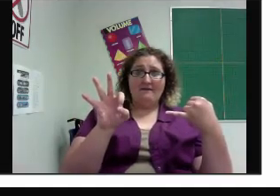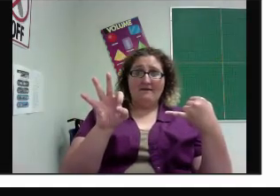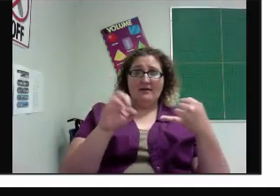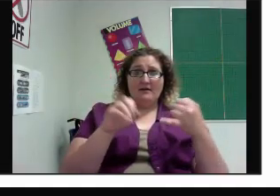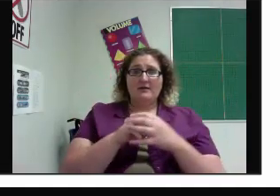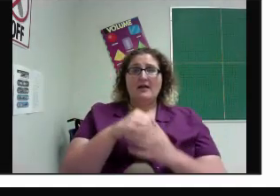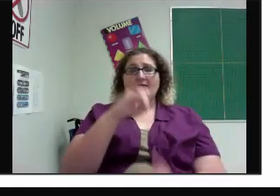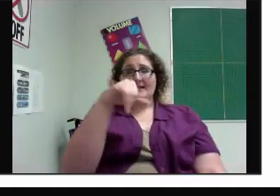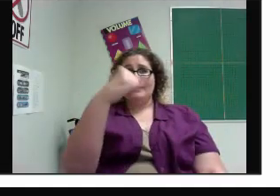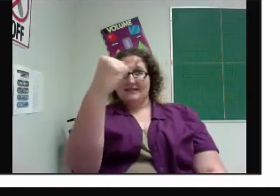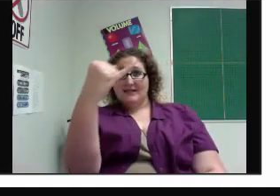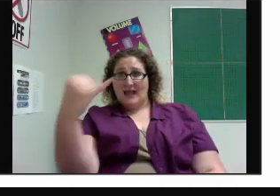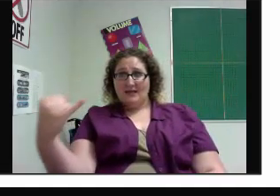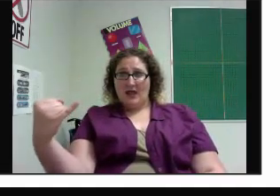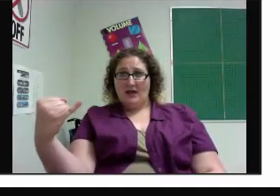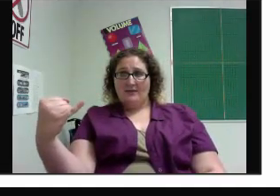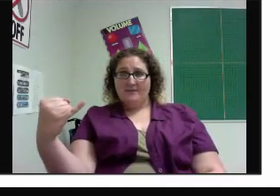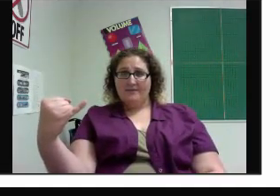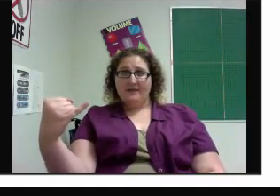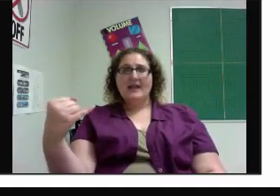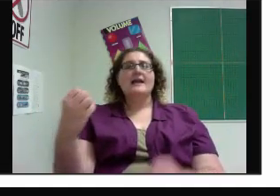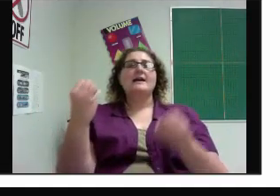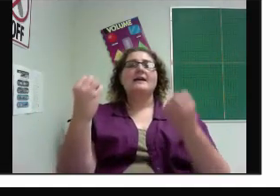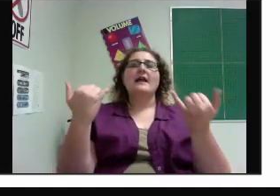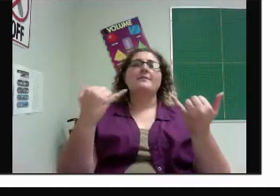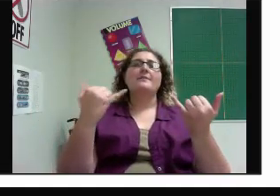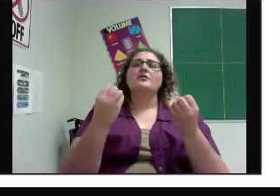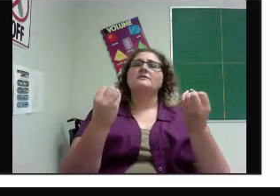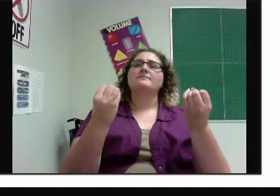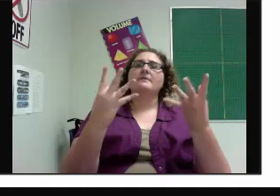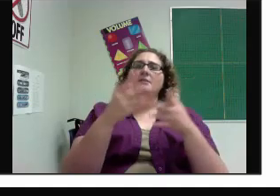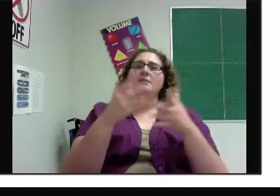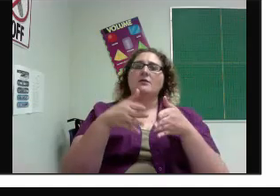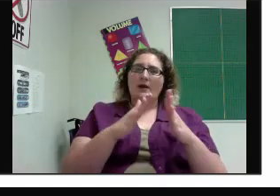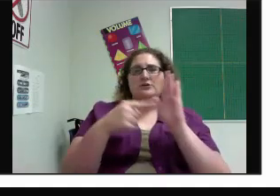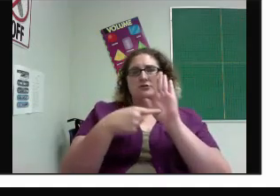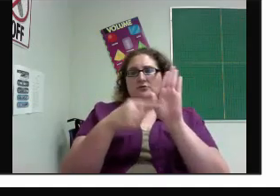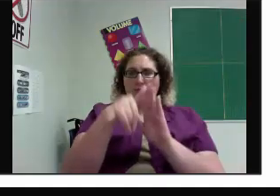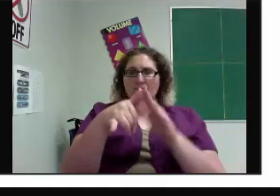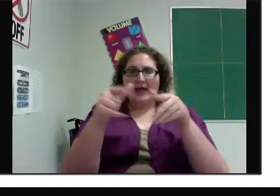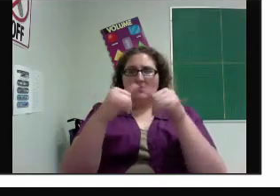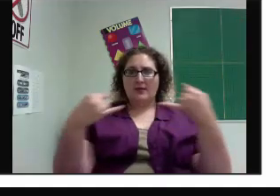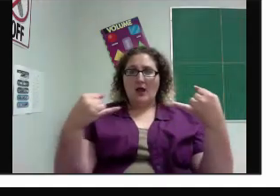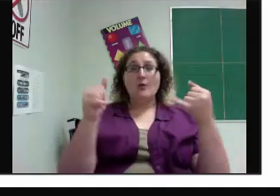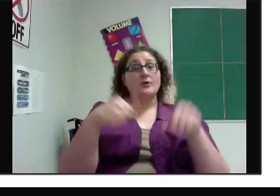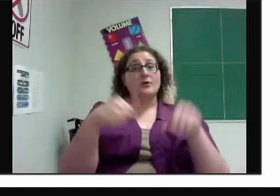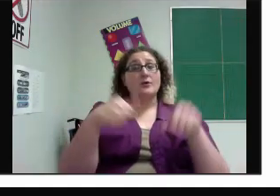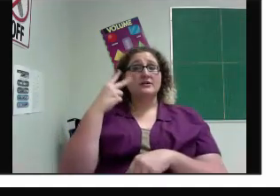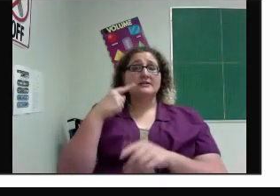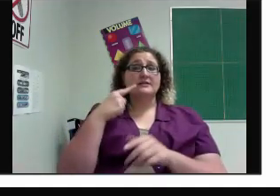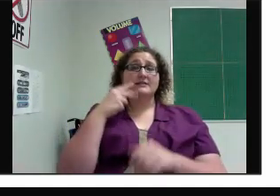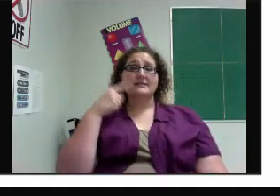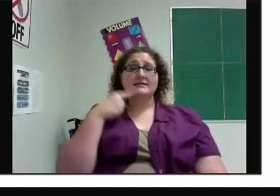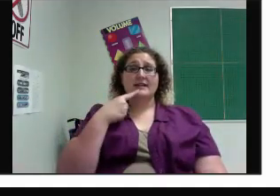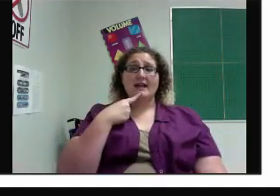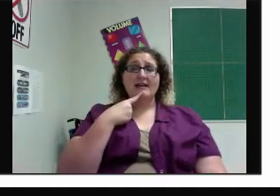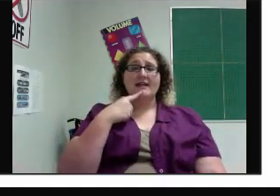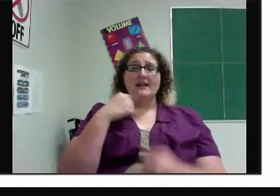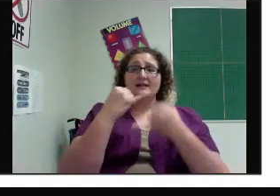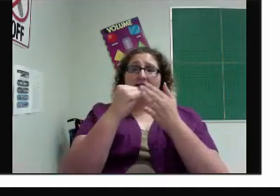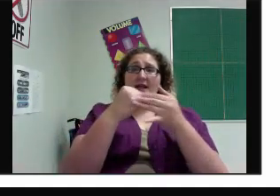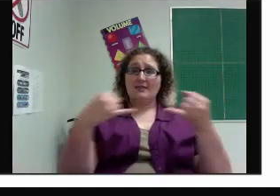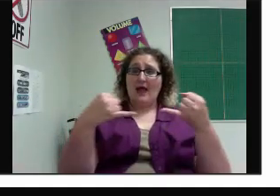EF, and it's this line right here. Now there's several ways to indicate this line. We could say that it's